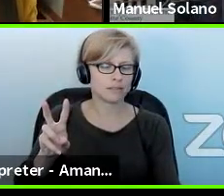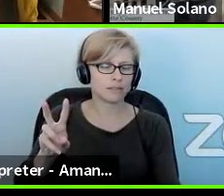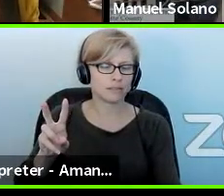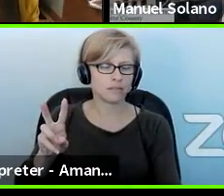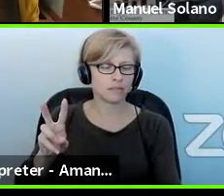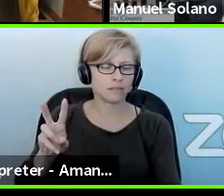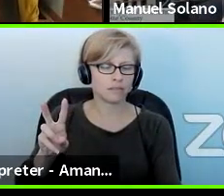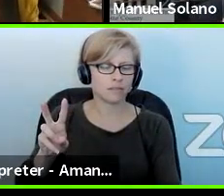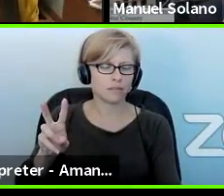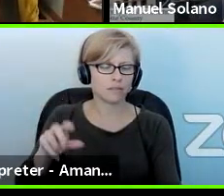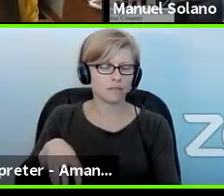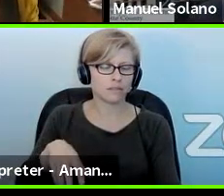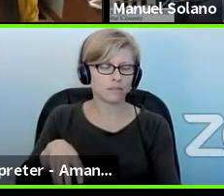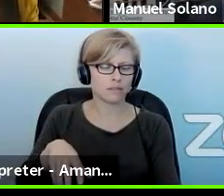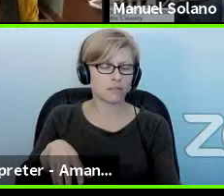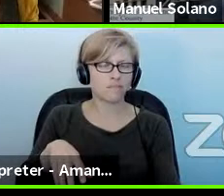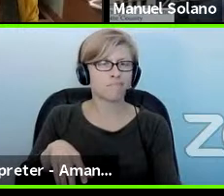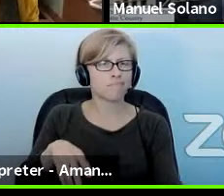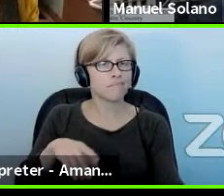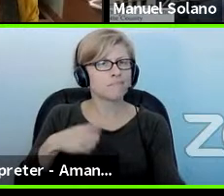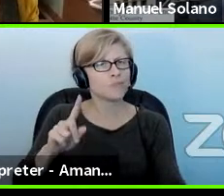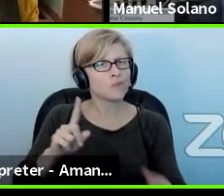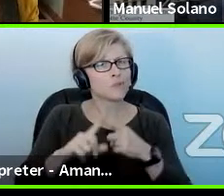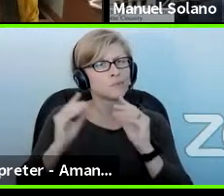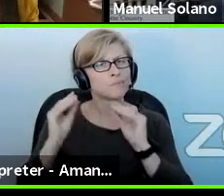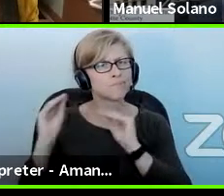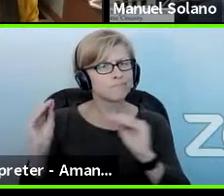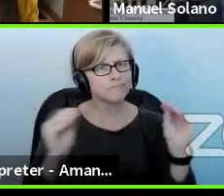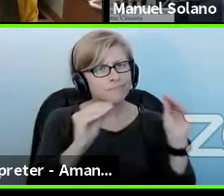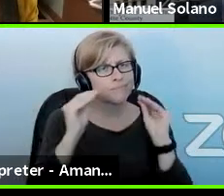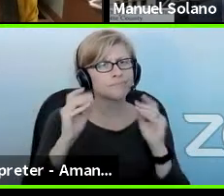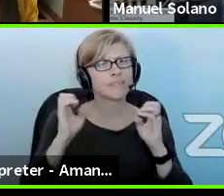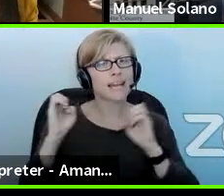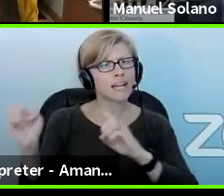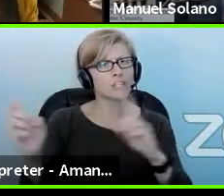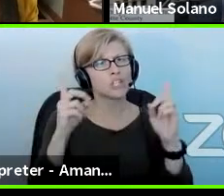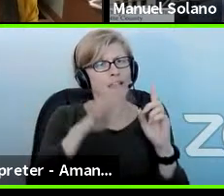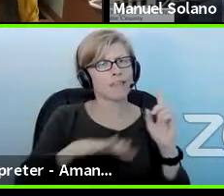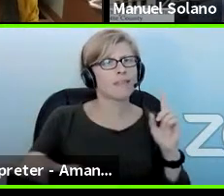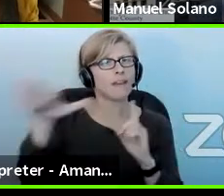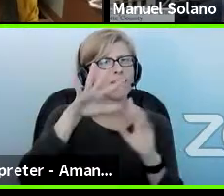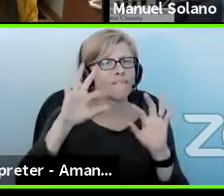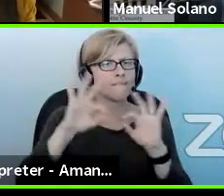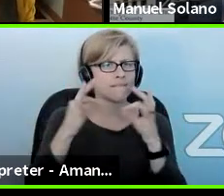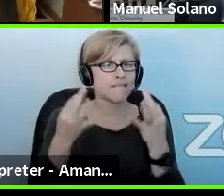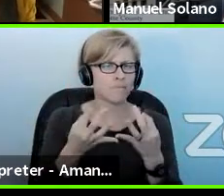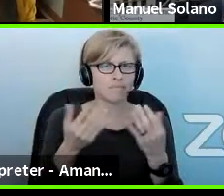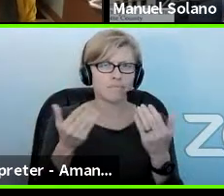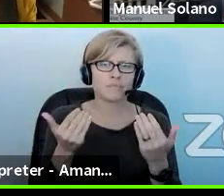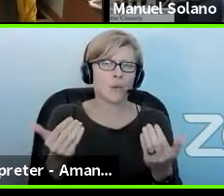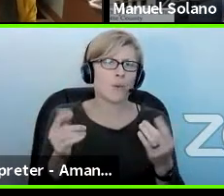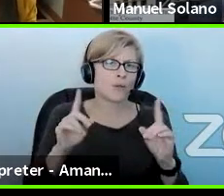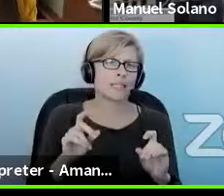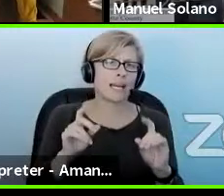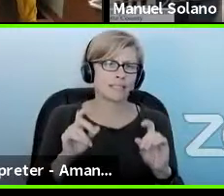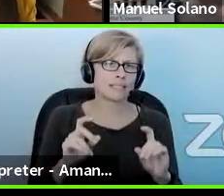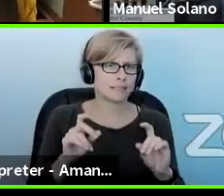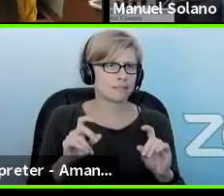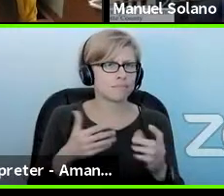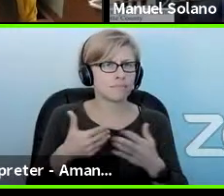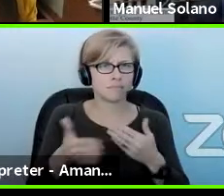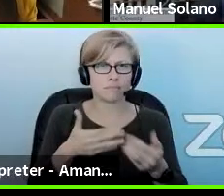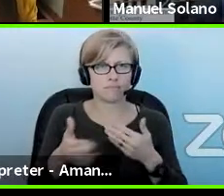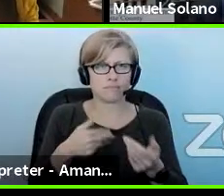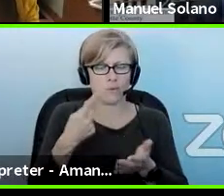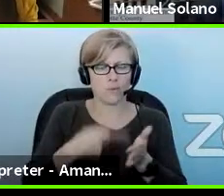for things like that. So we're trying to educate our families out there. Please test, no matter what,